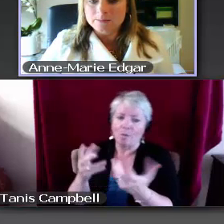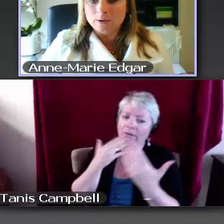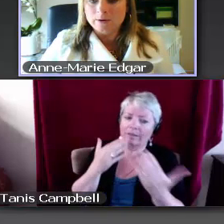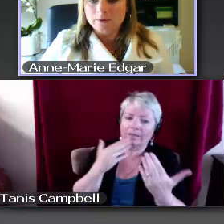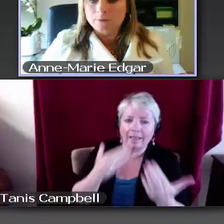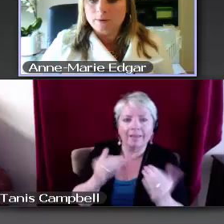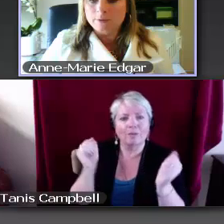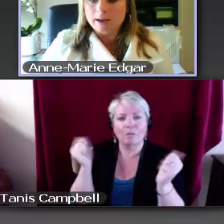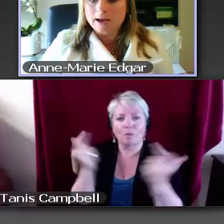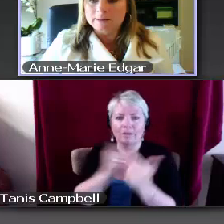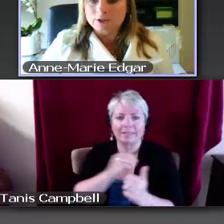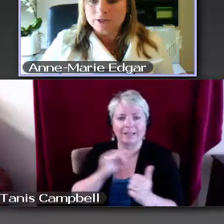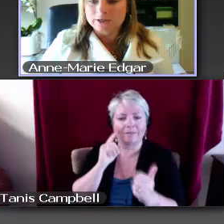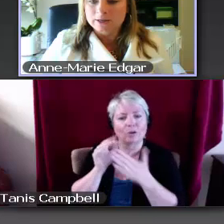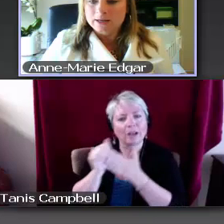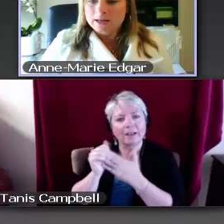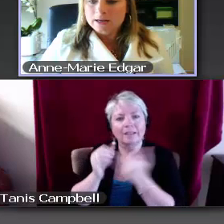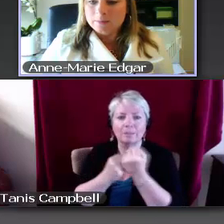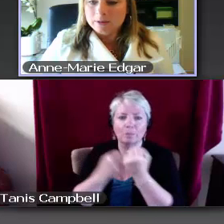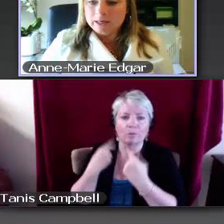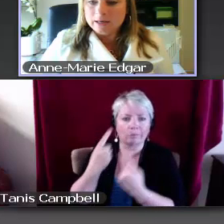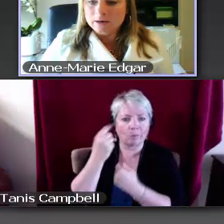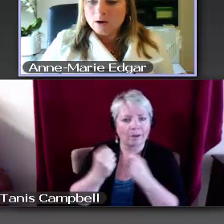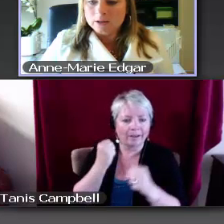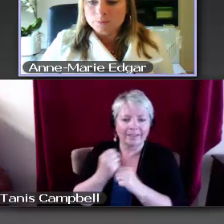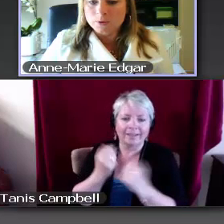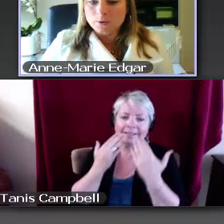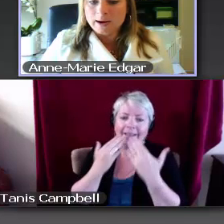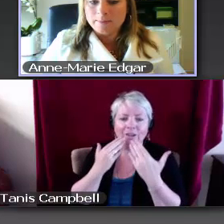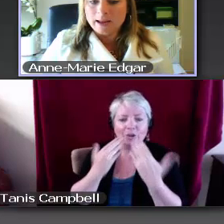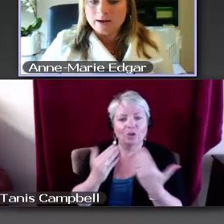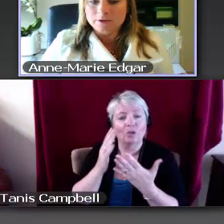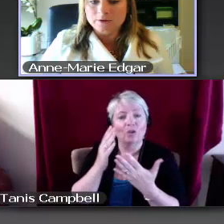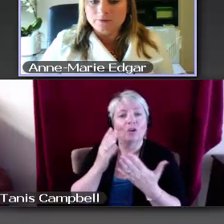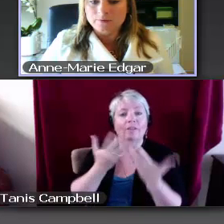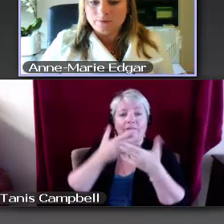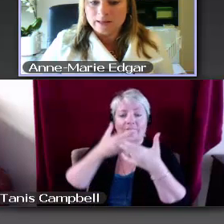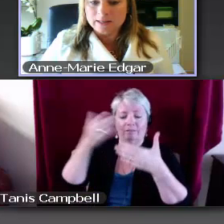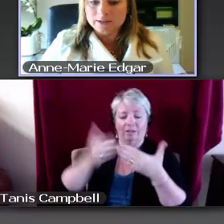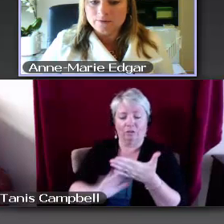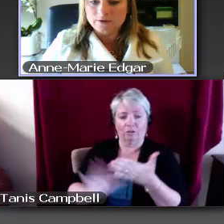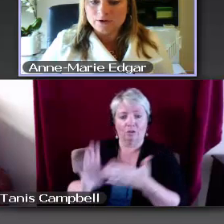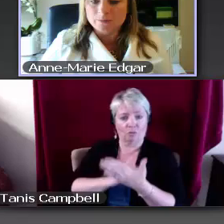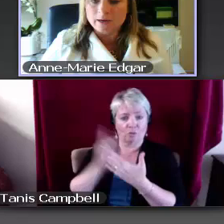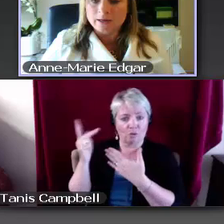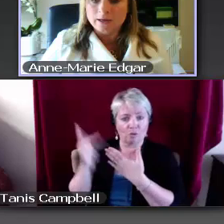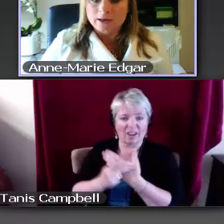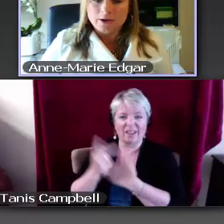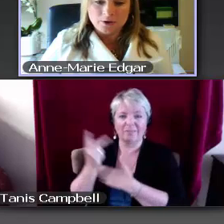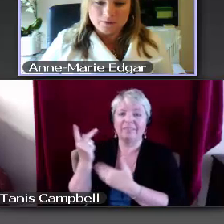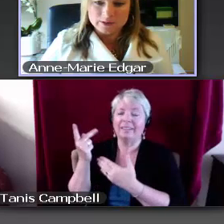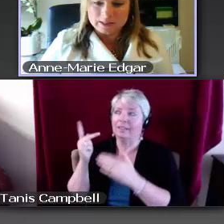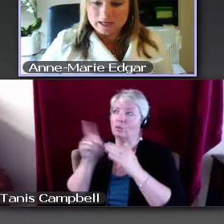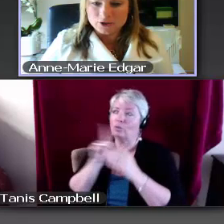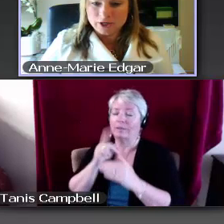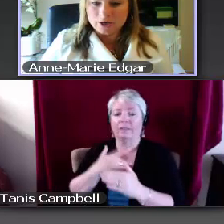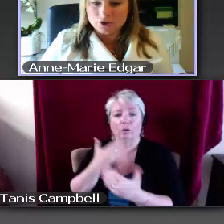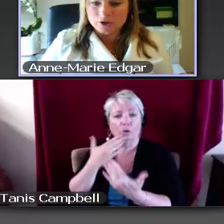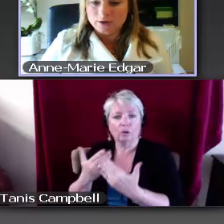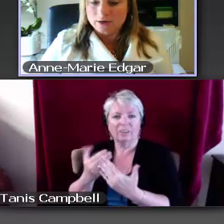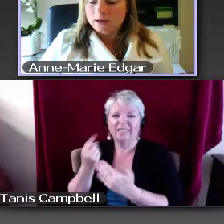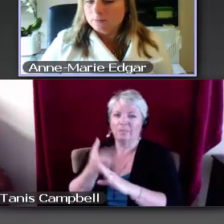guidance and support throughout the past year. Completing a college program after failing to finish my